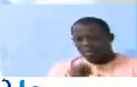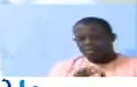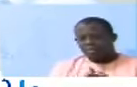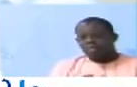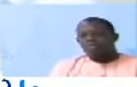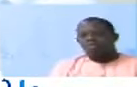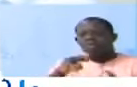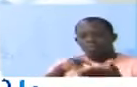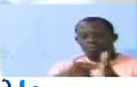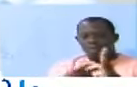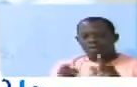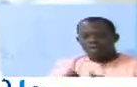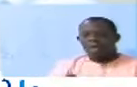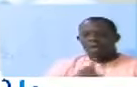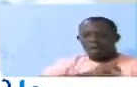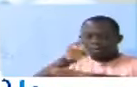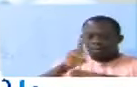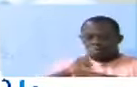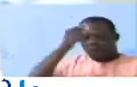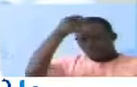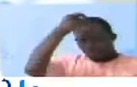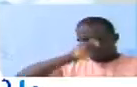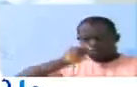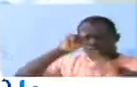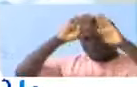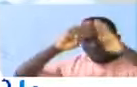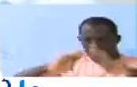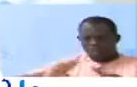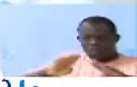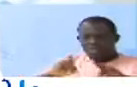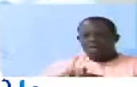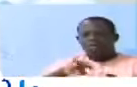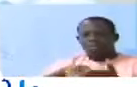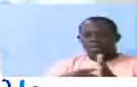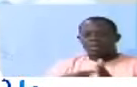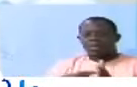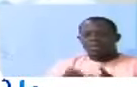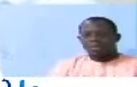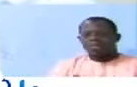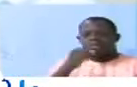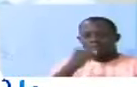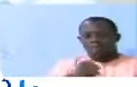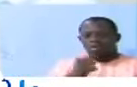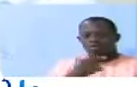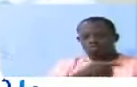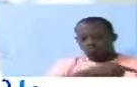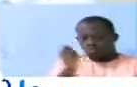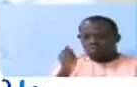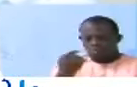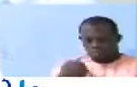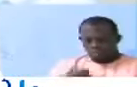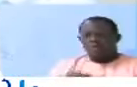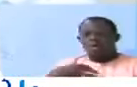at the Kairaba station you were accused of staging a demonstration which you denied.